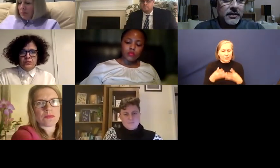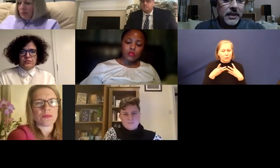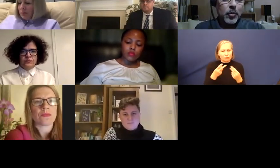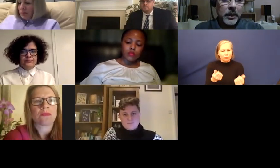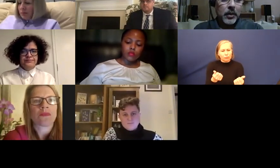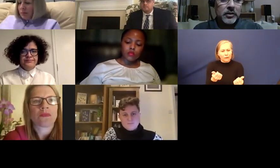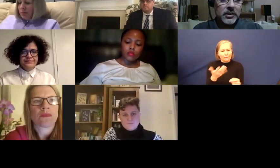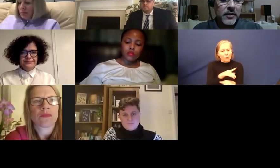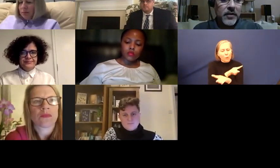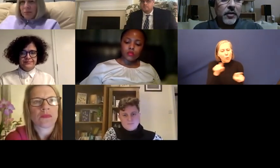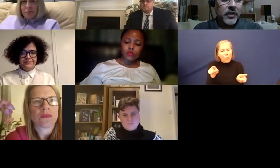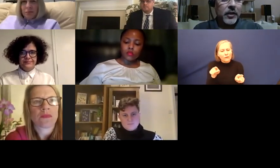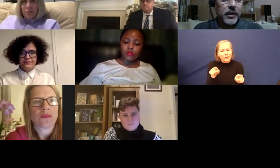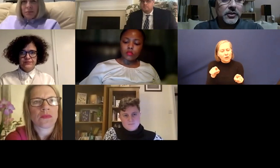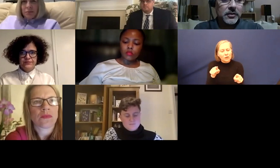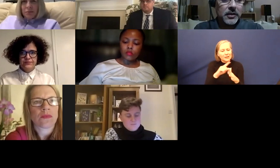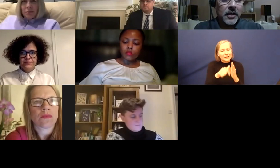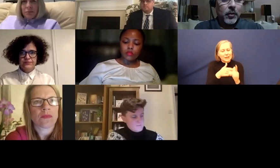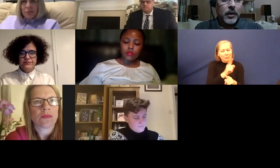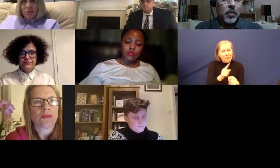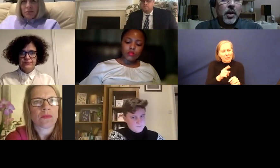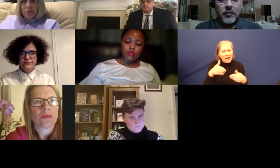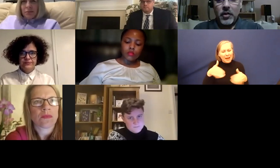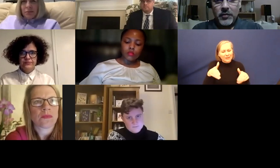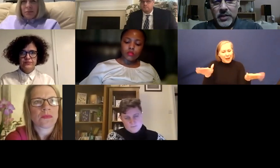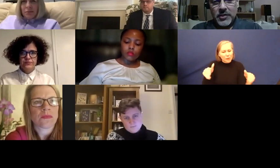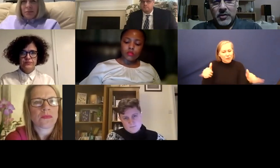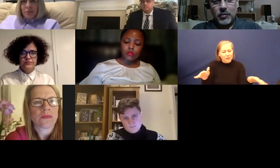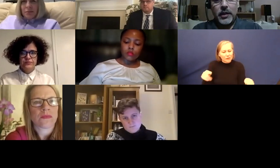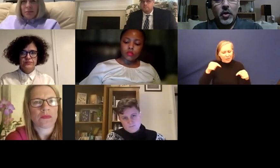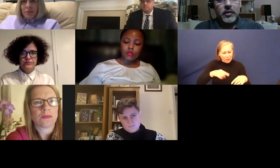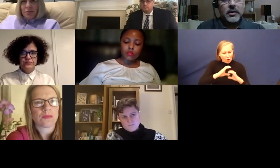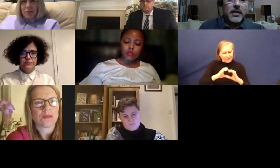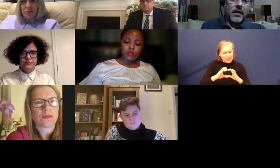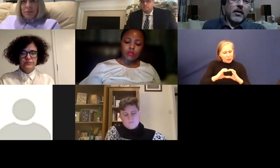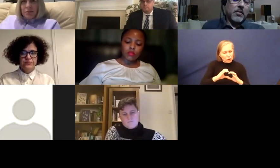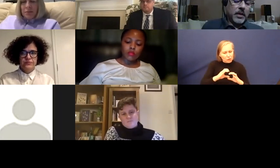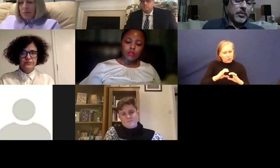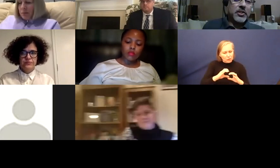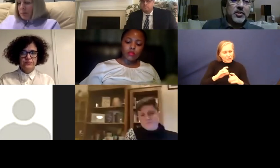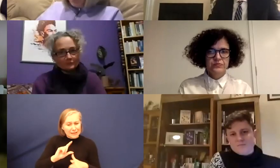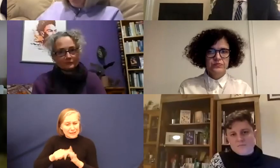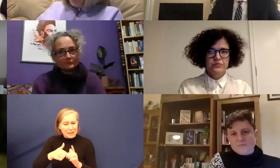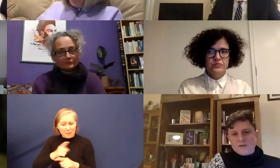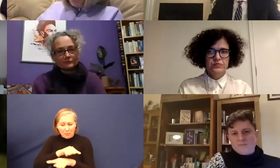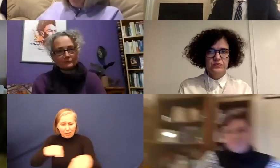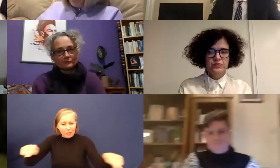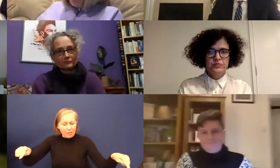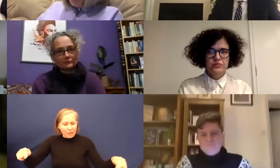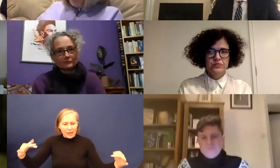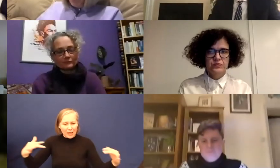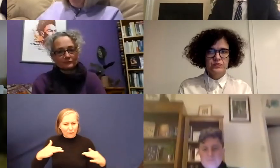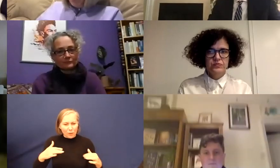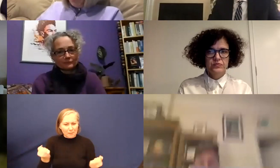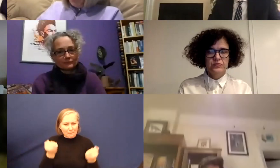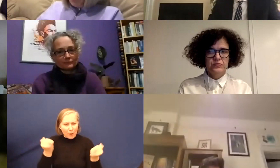disabled people are just left out of the equation. We're not part of the conversation. We're not, um, in positions of influence and power